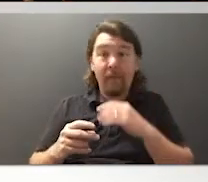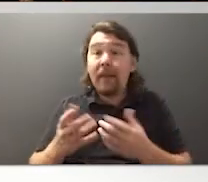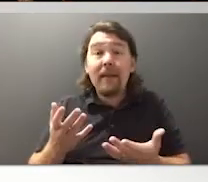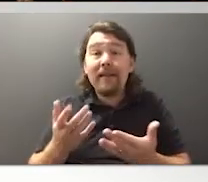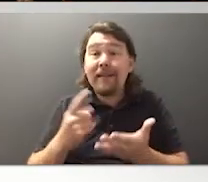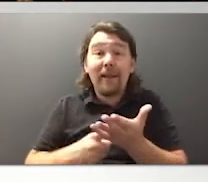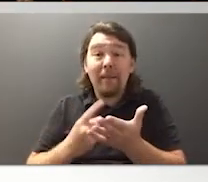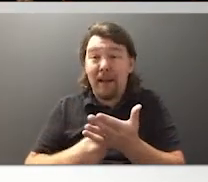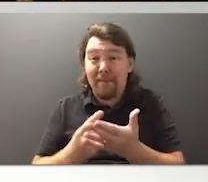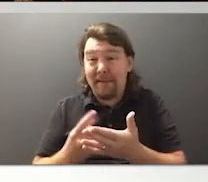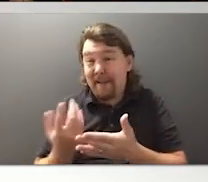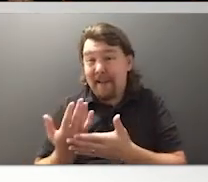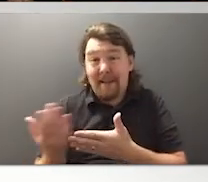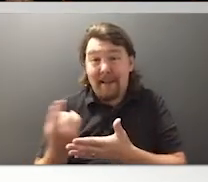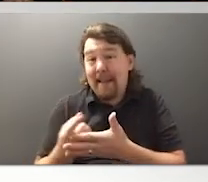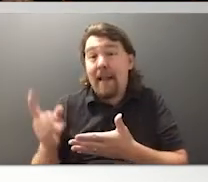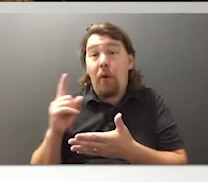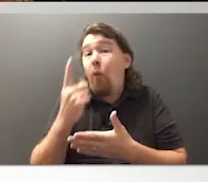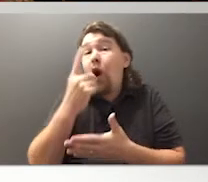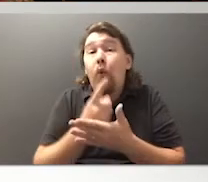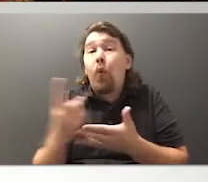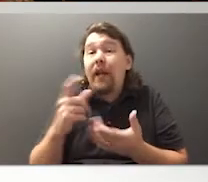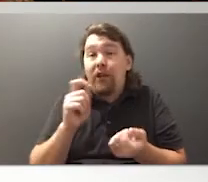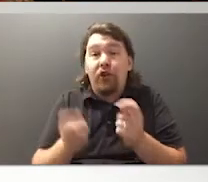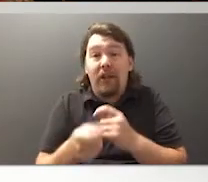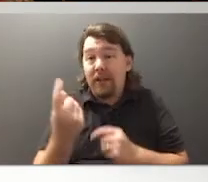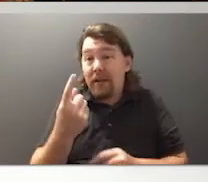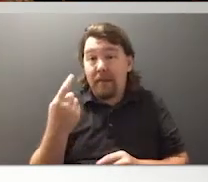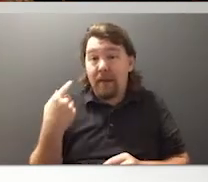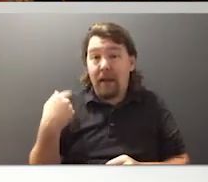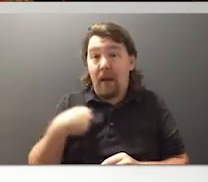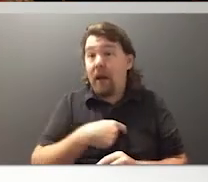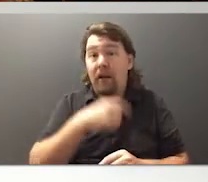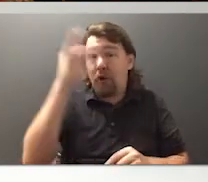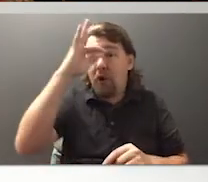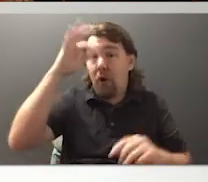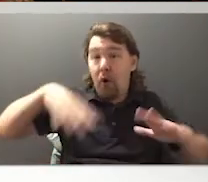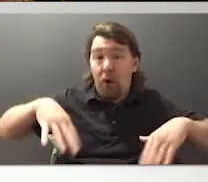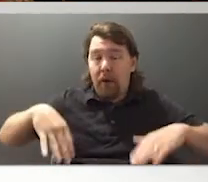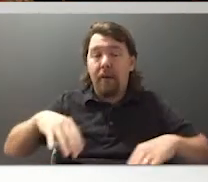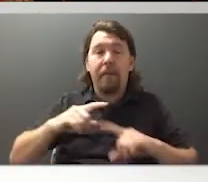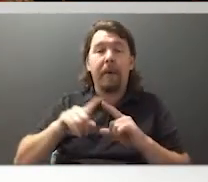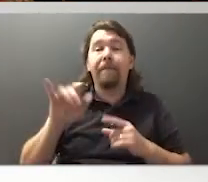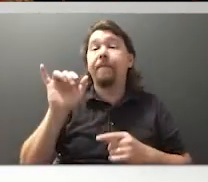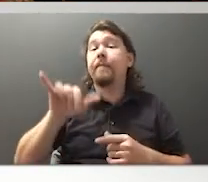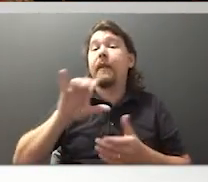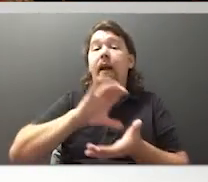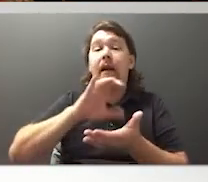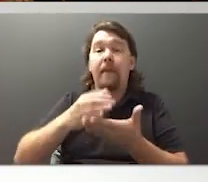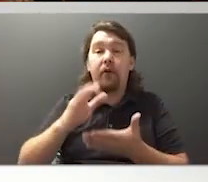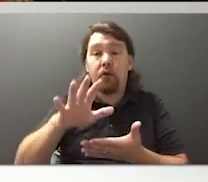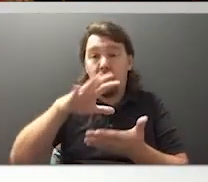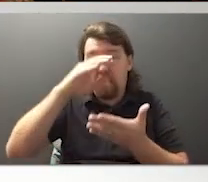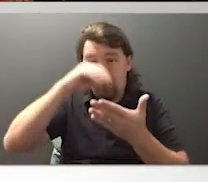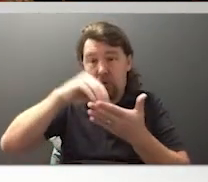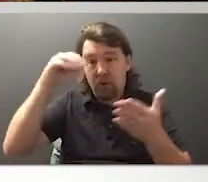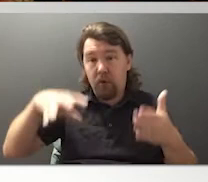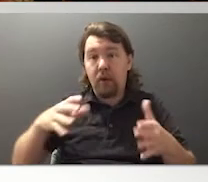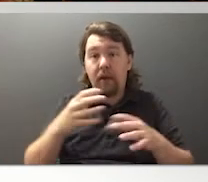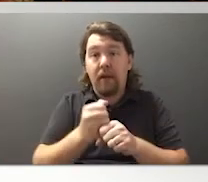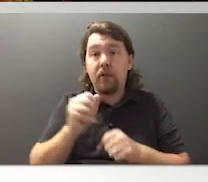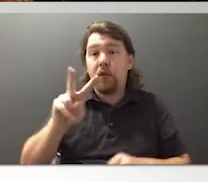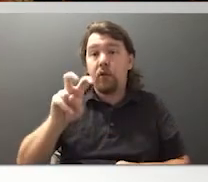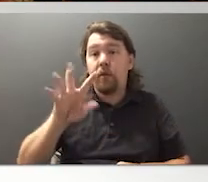so I know to be careful. That amount, if your child receives a funding level of 251